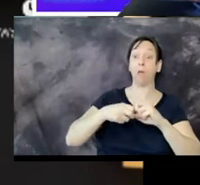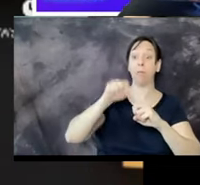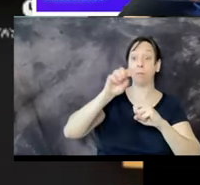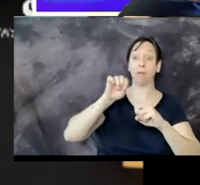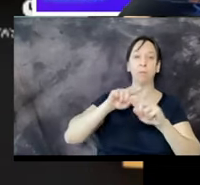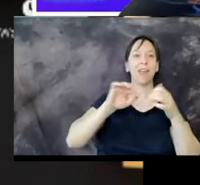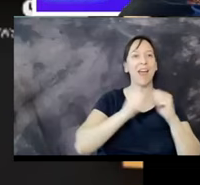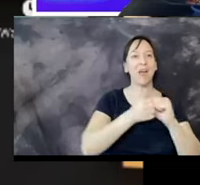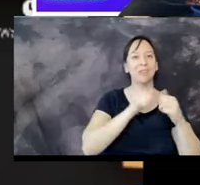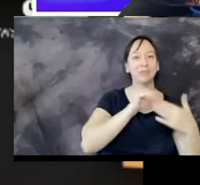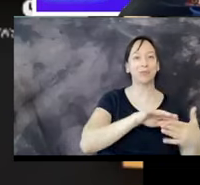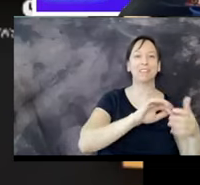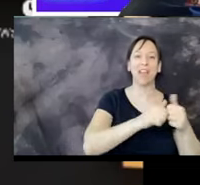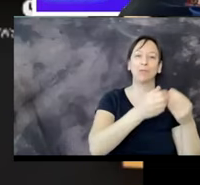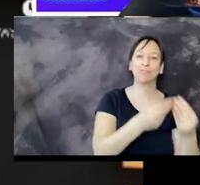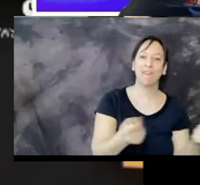Stephen, do you want to continue?